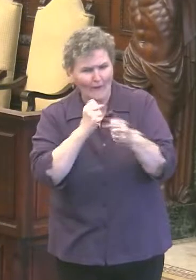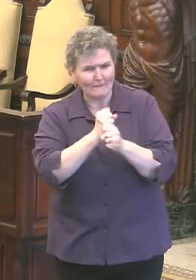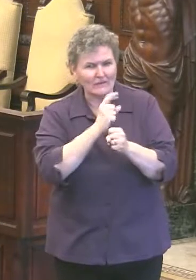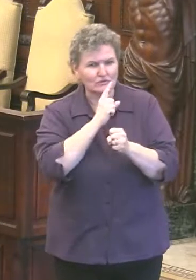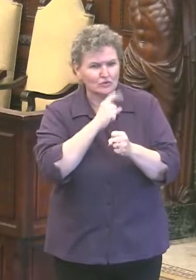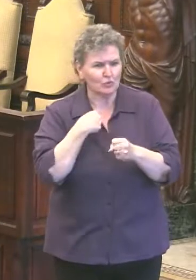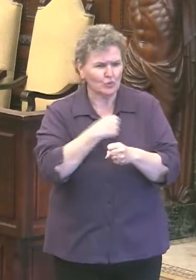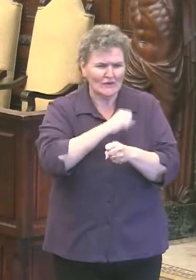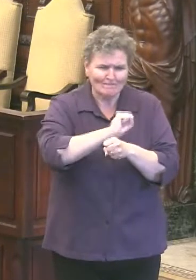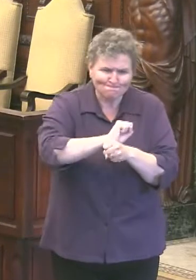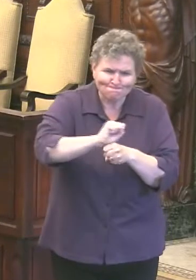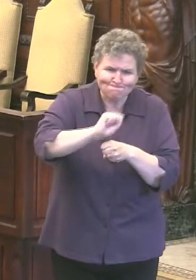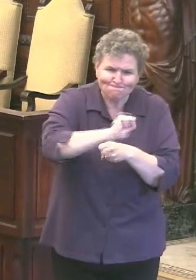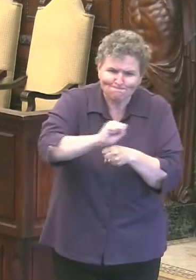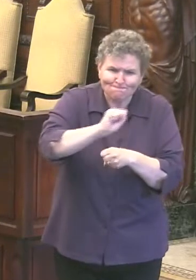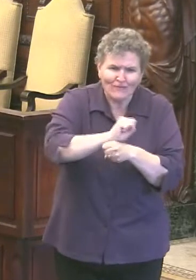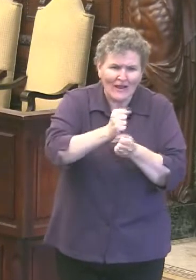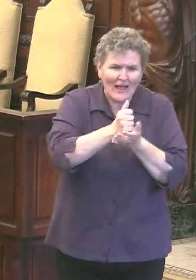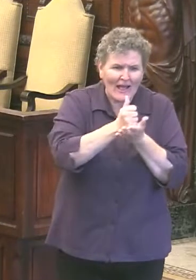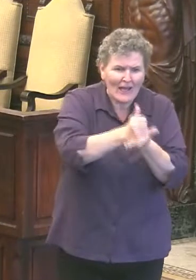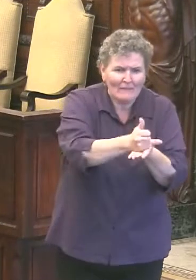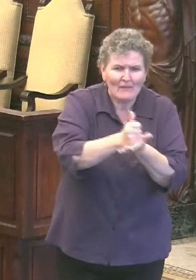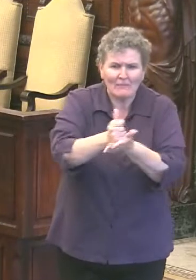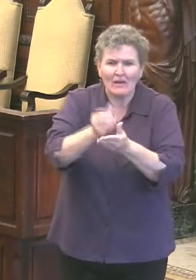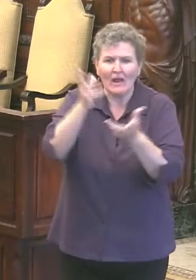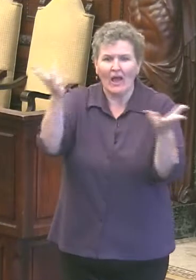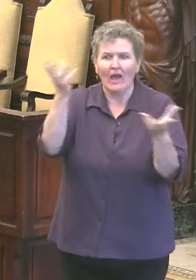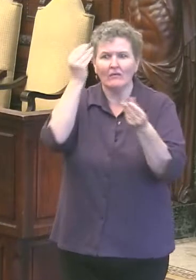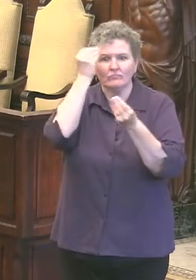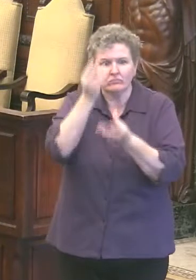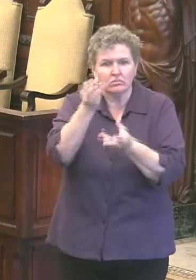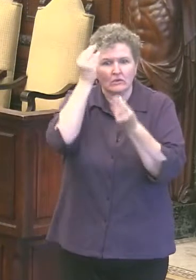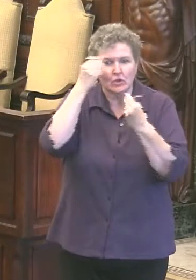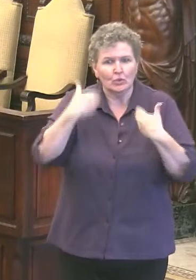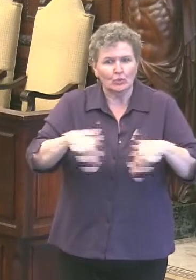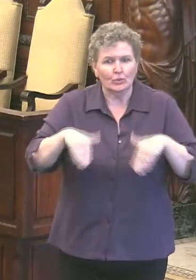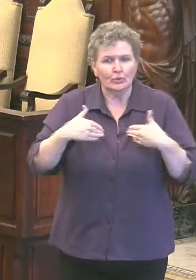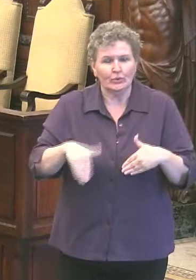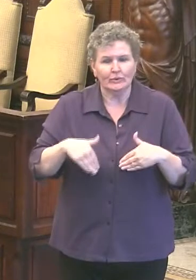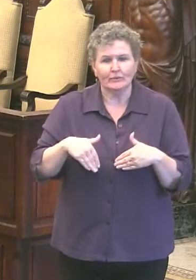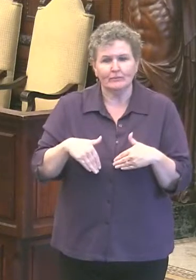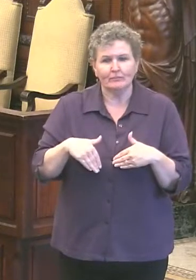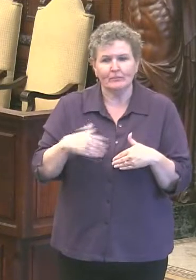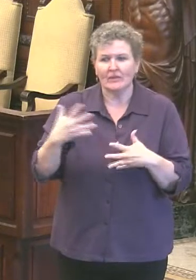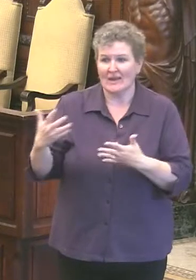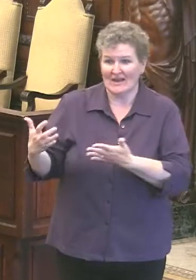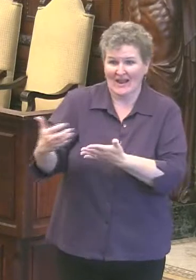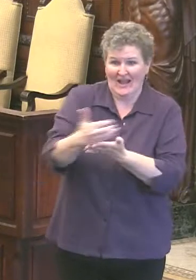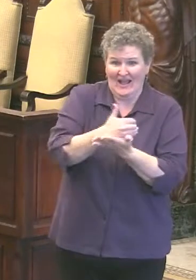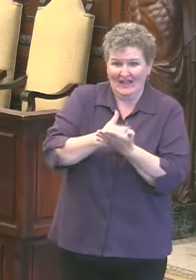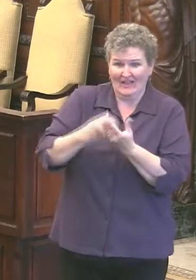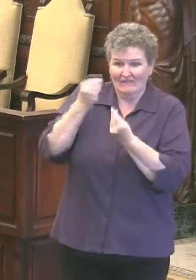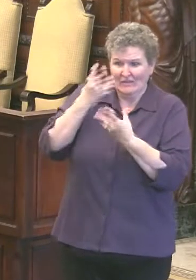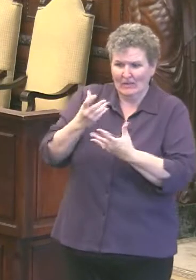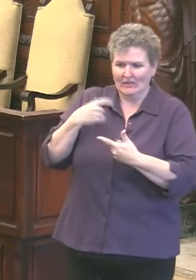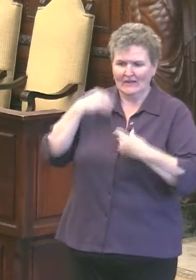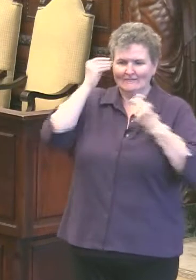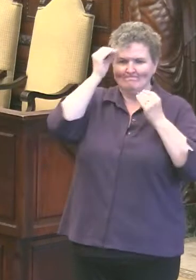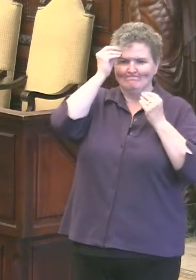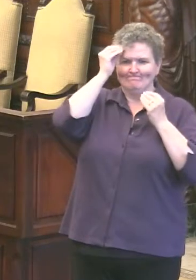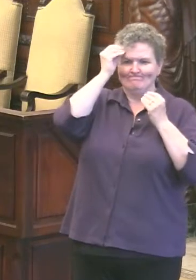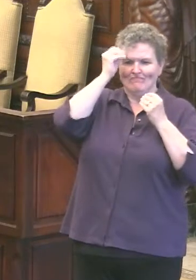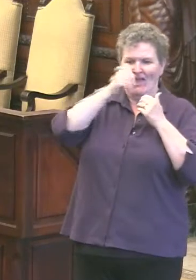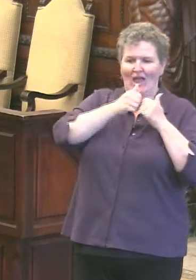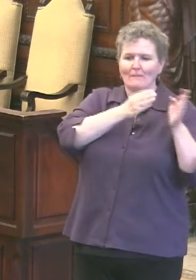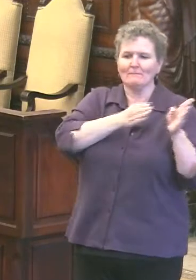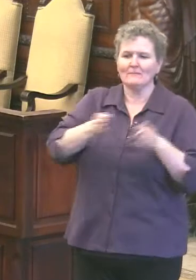to create a lot of information that will be considered as we begin making plans to come back to school. As the mayor